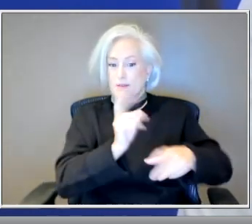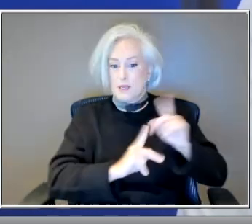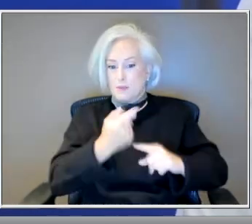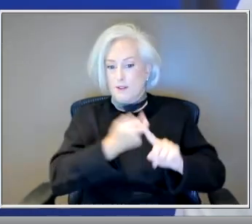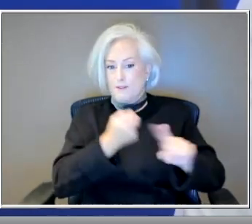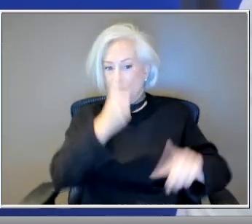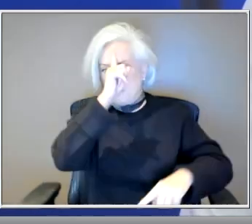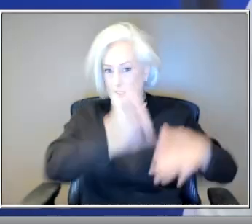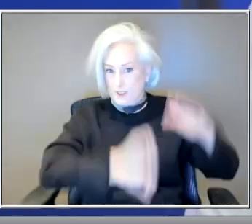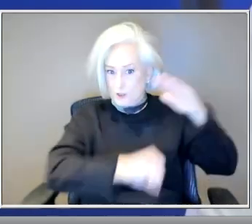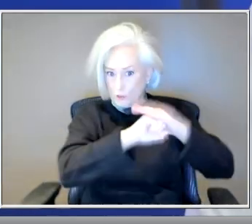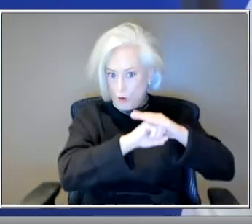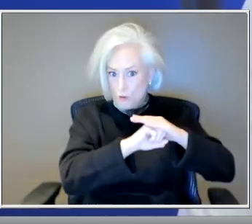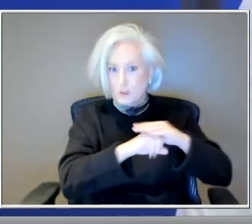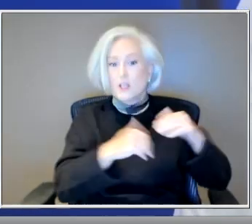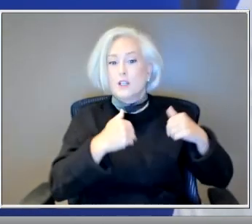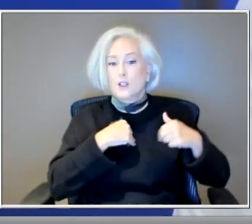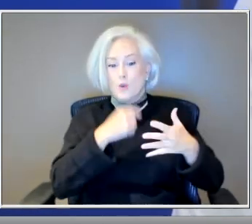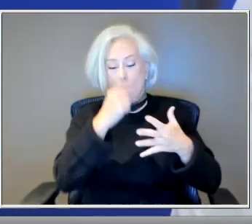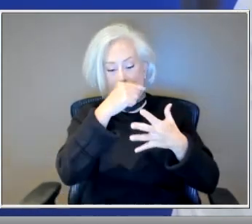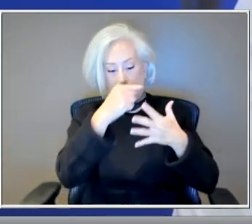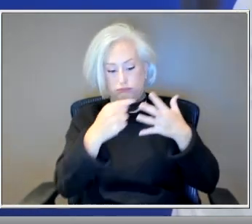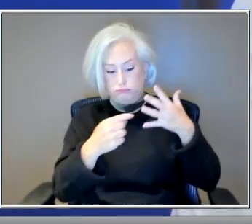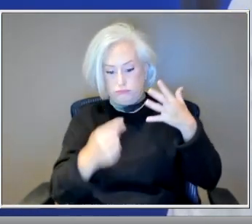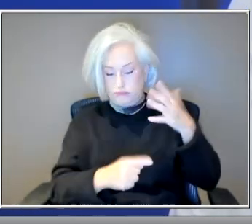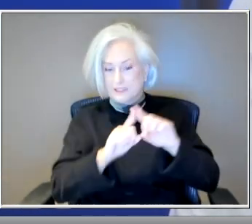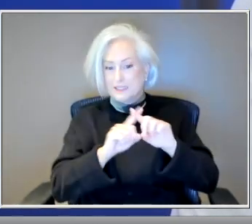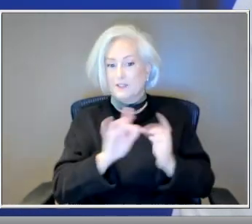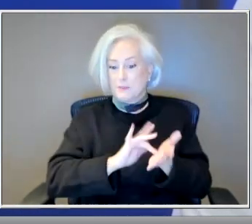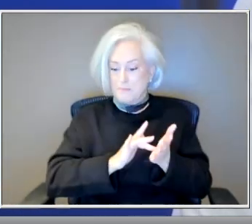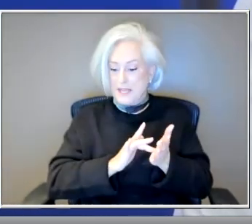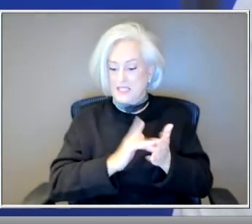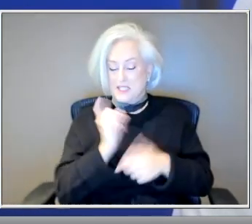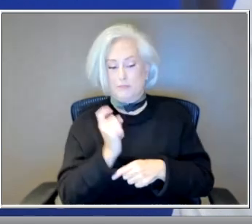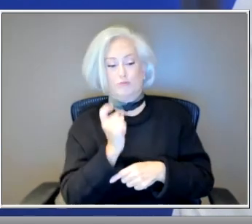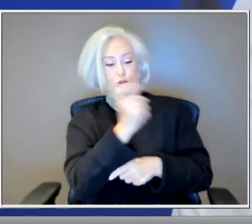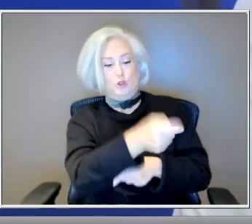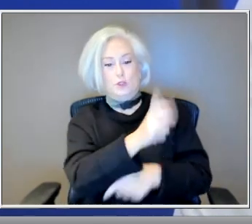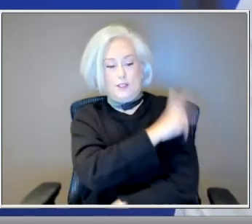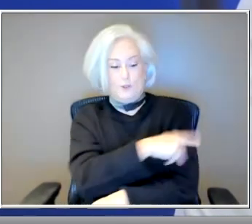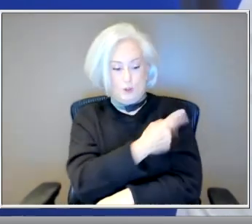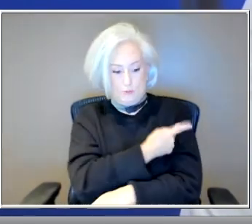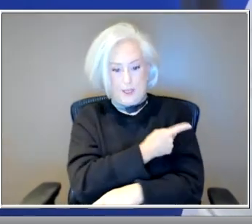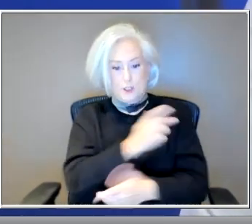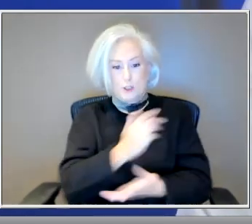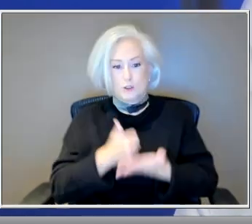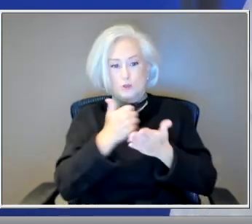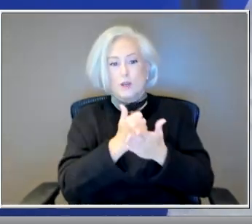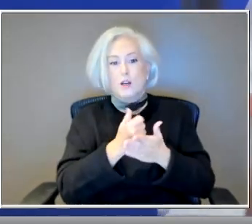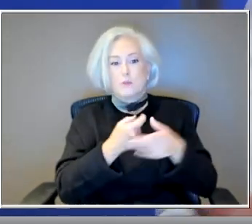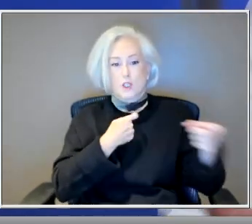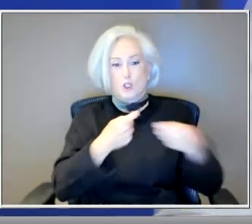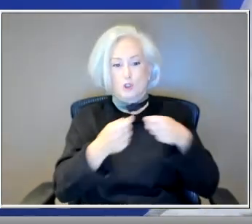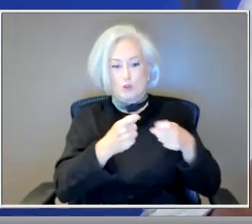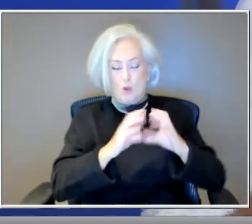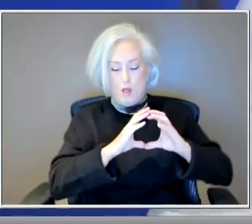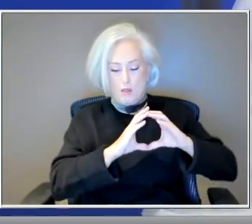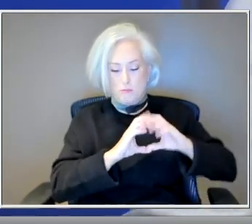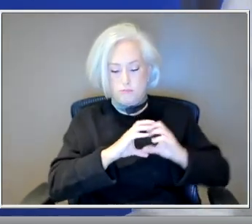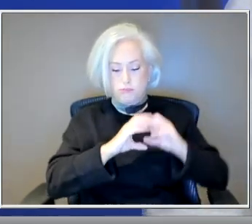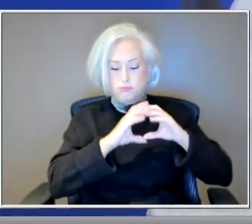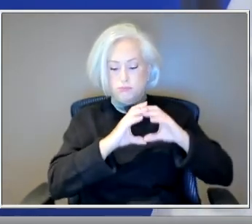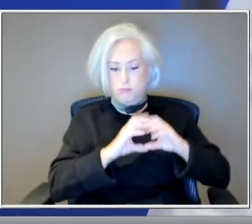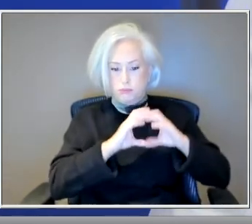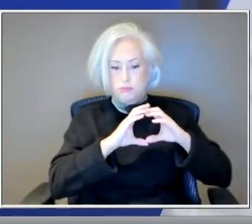several medications and procedures that you can consider to treat those arrhythmias and get them controlled, all kind of at the end goal to help keep the heart